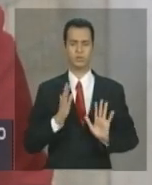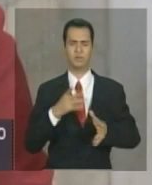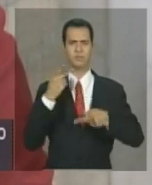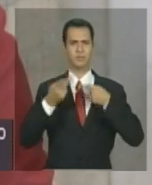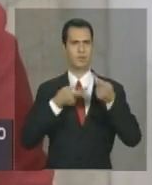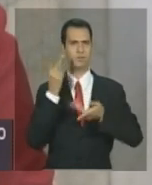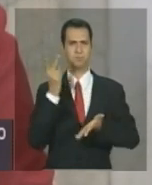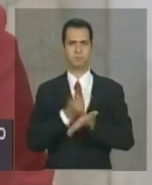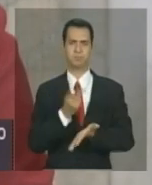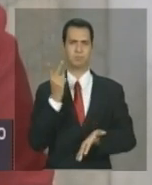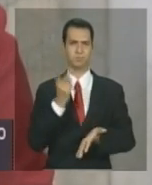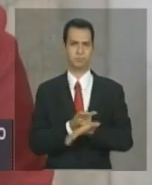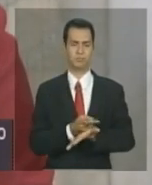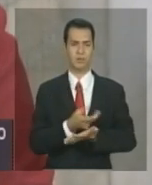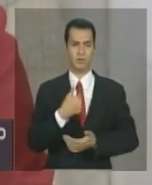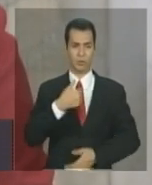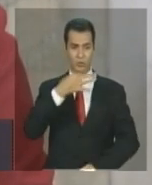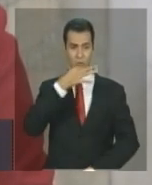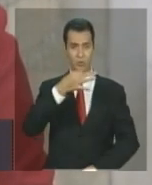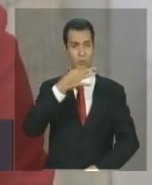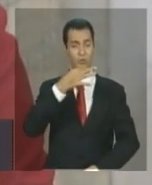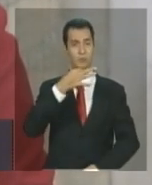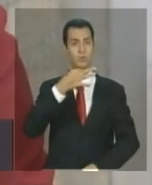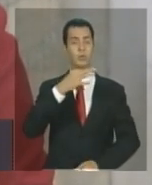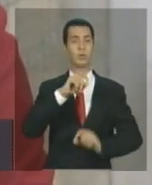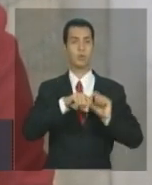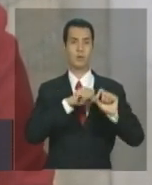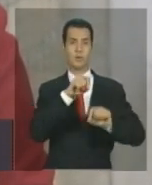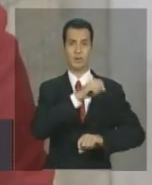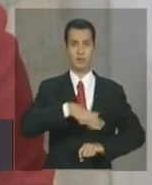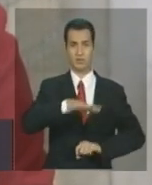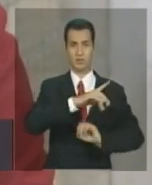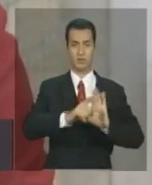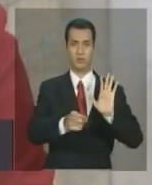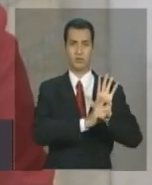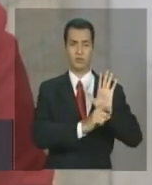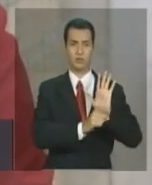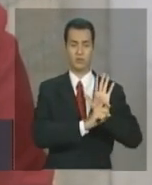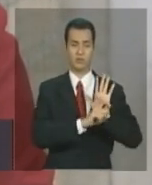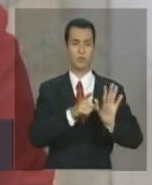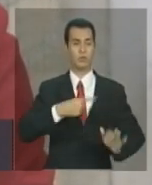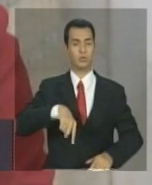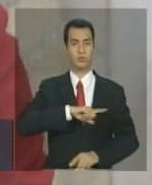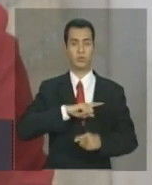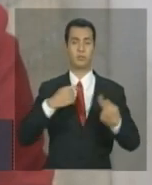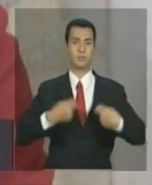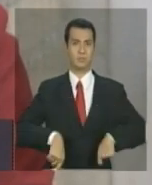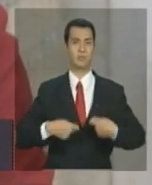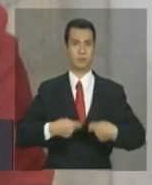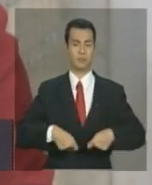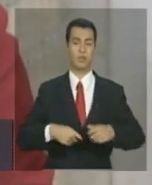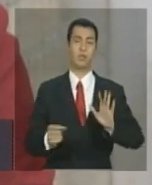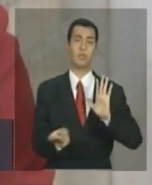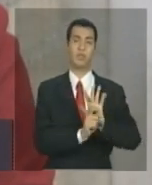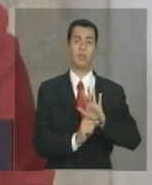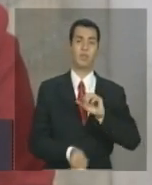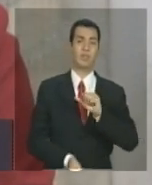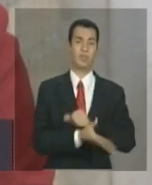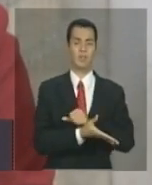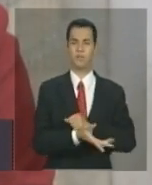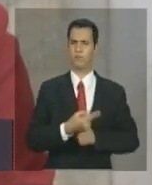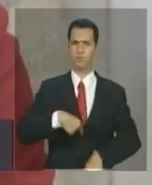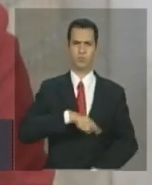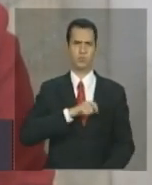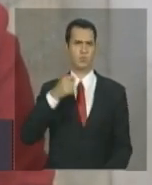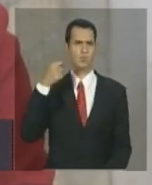mentioned, acredito que no caso da droga temos de ser duros no combate ao tráfico. I believe that when it comes to